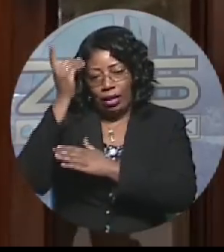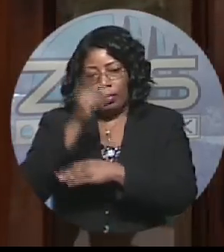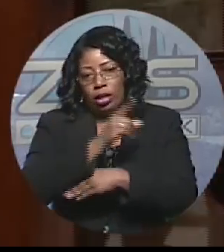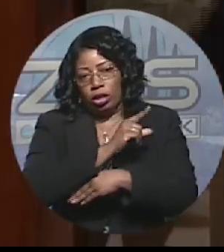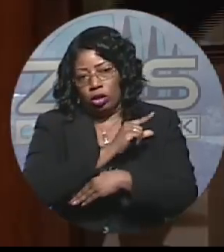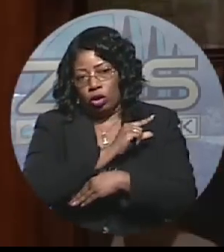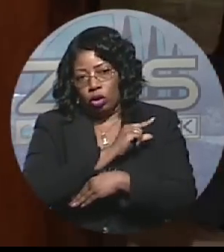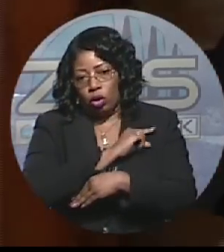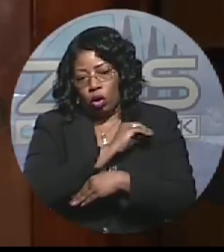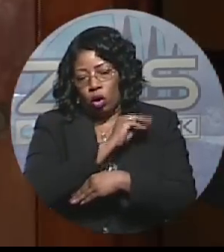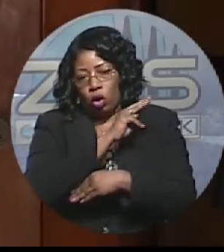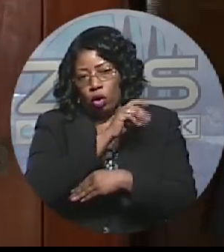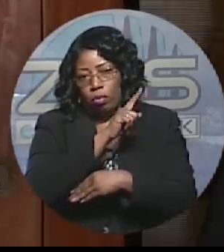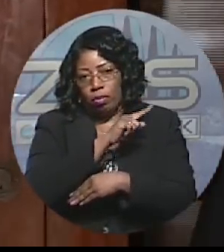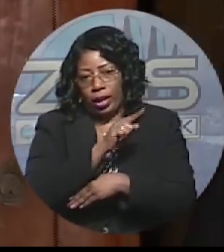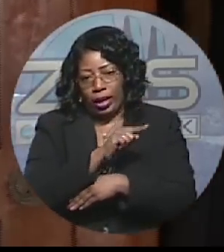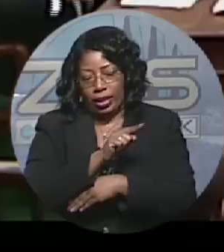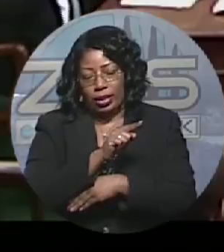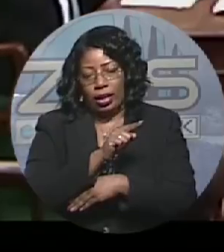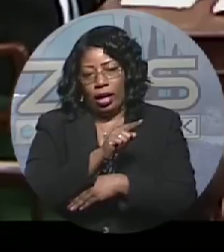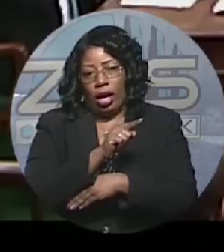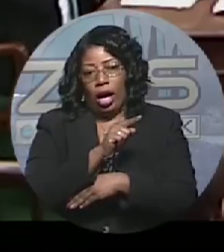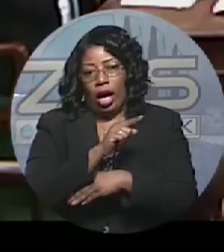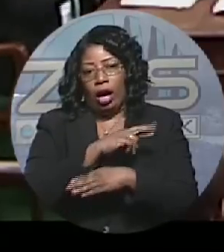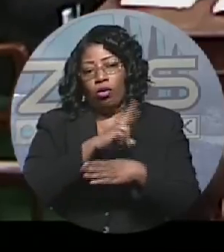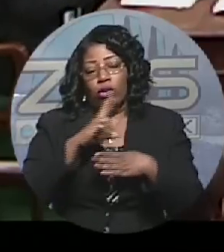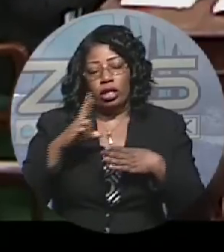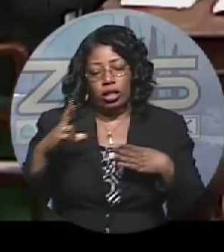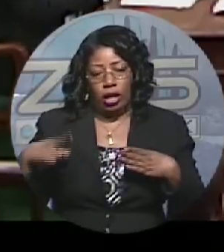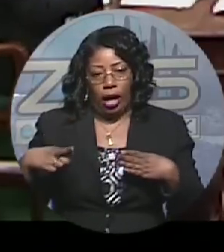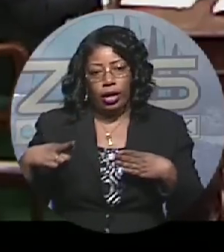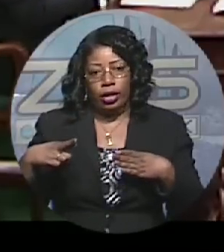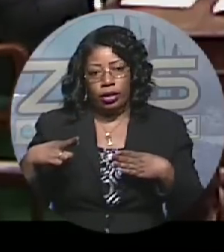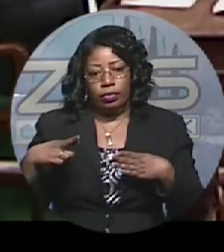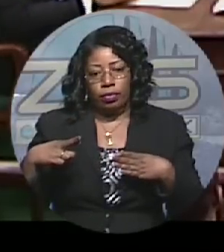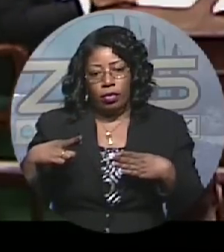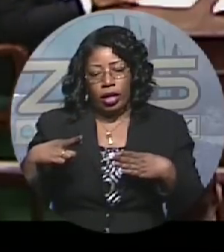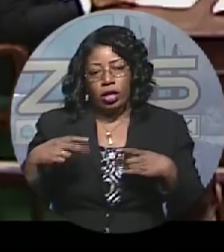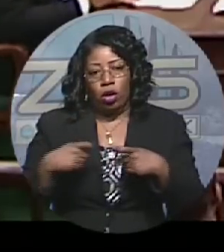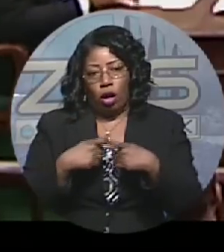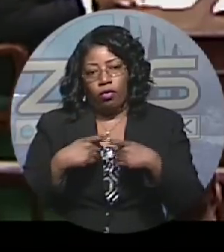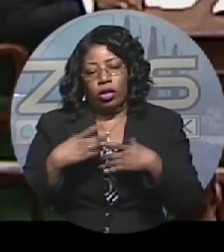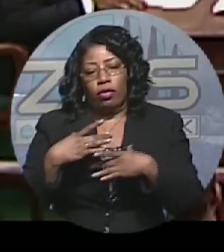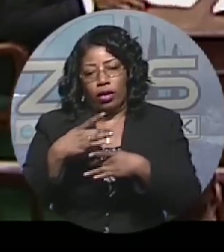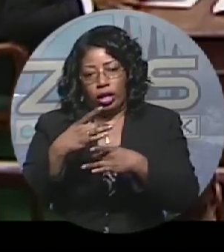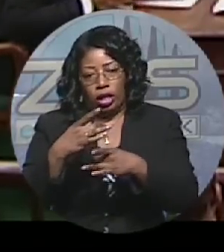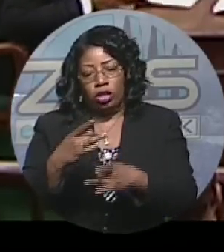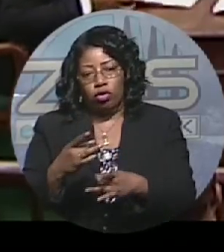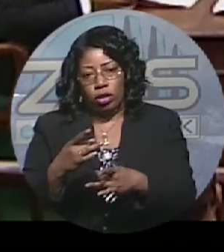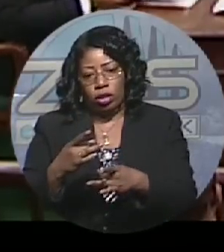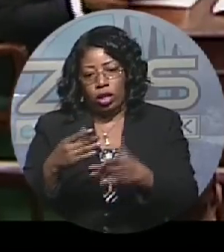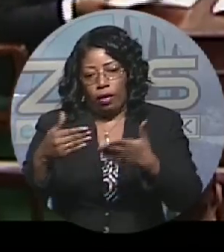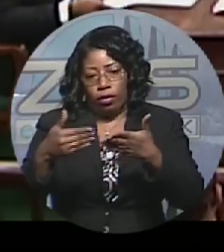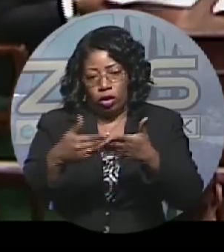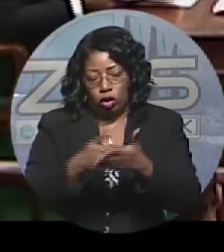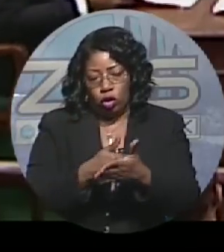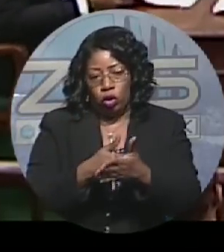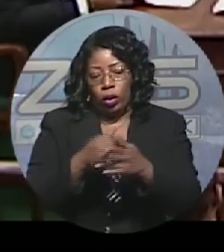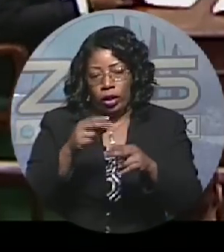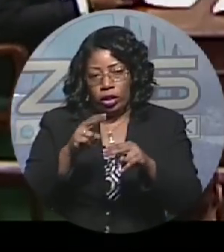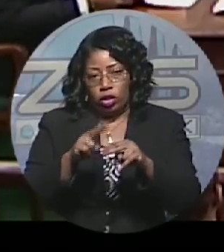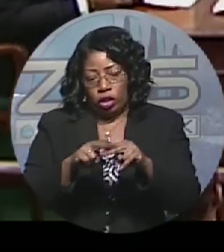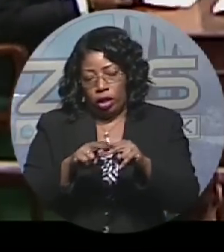on Privilege, noting that he represents Peter Nygaard and it will be a conflict of interest. A new chair would have to be